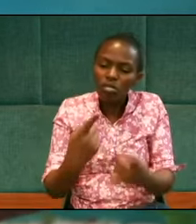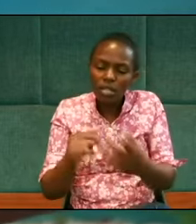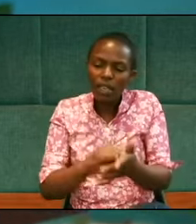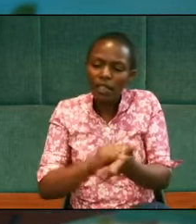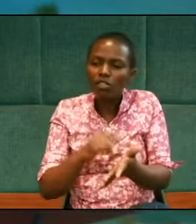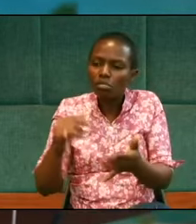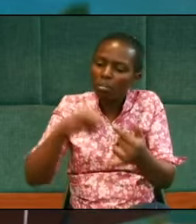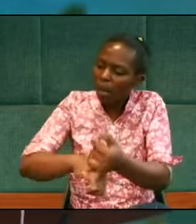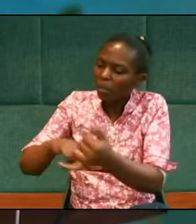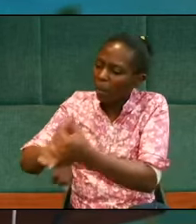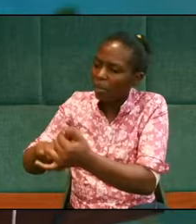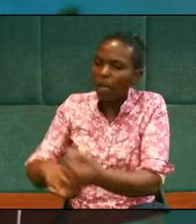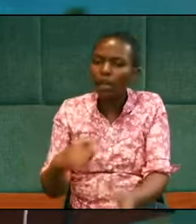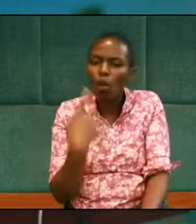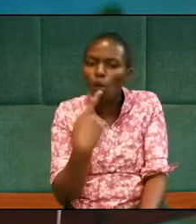Fact number three.